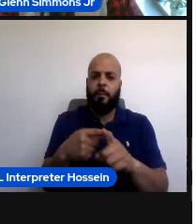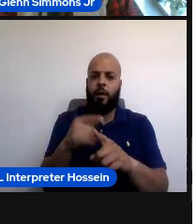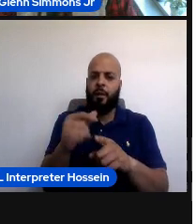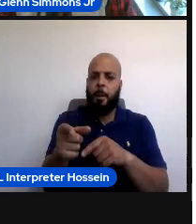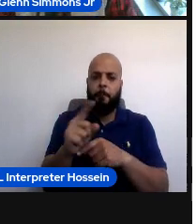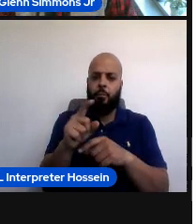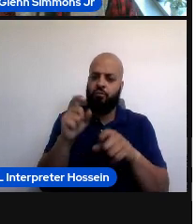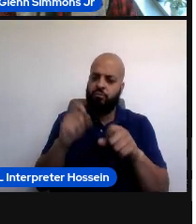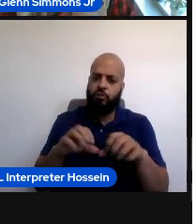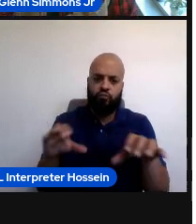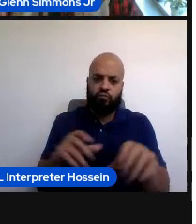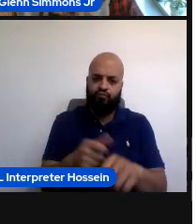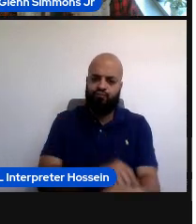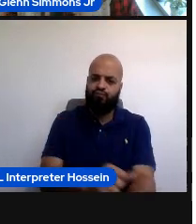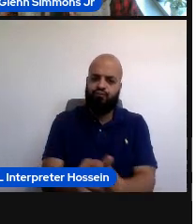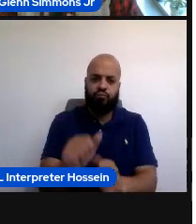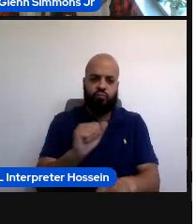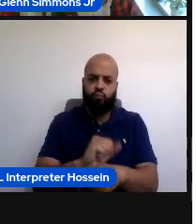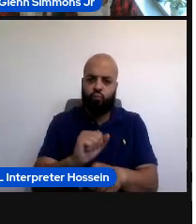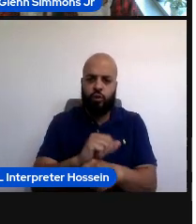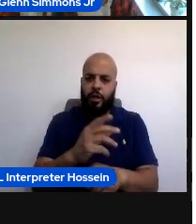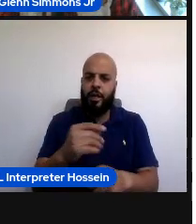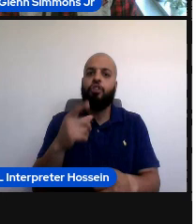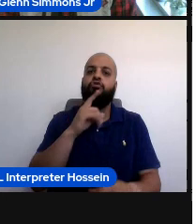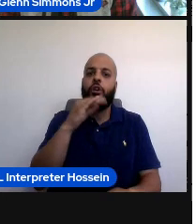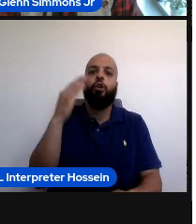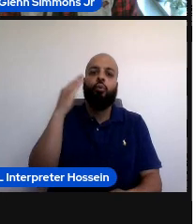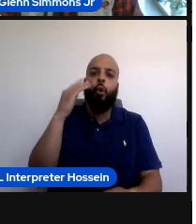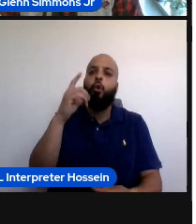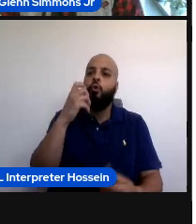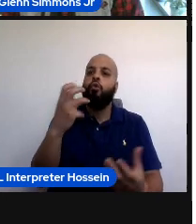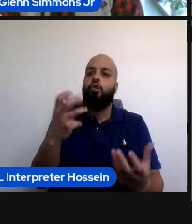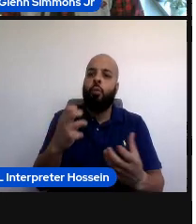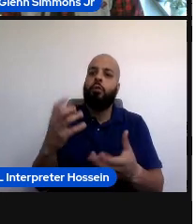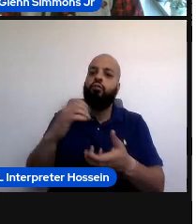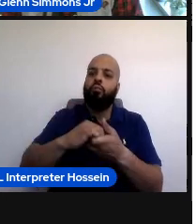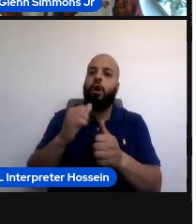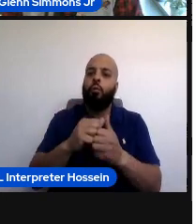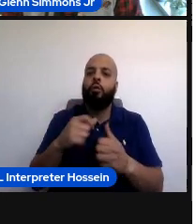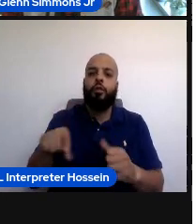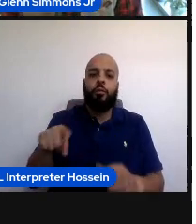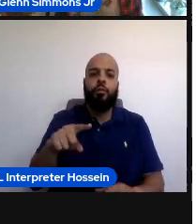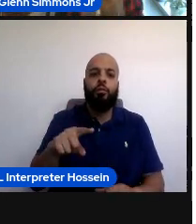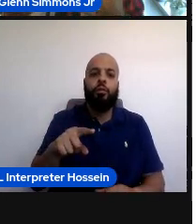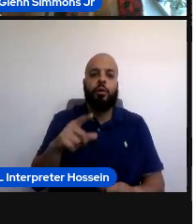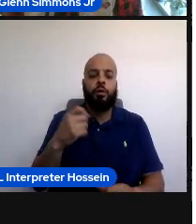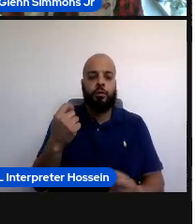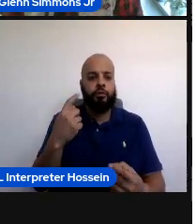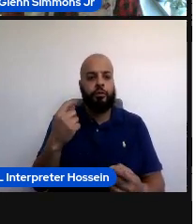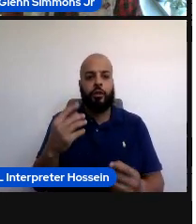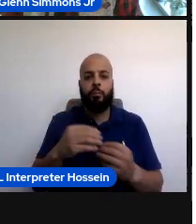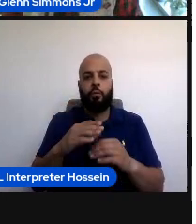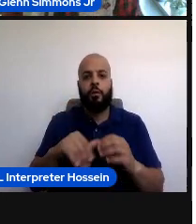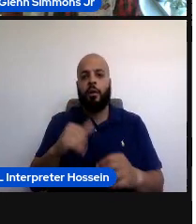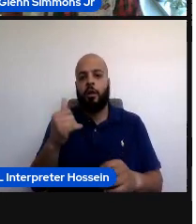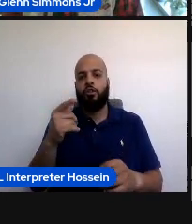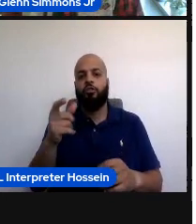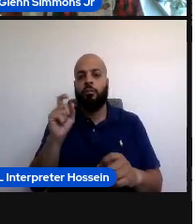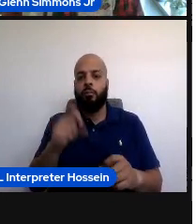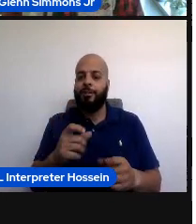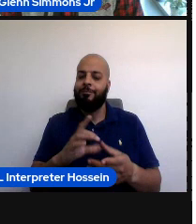perform that you really know who you want to have in your battlefield. And I would say more than anything, nurture